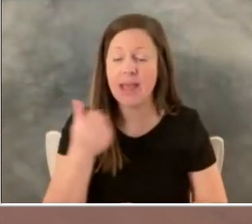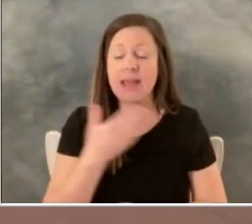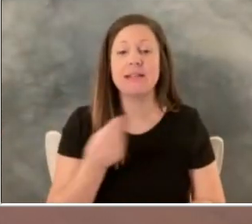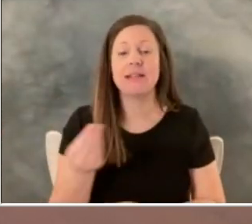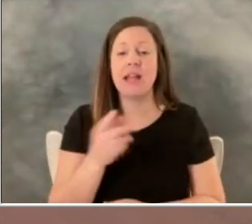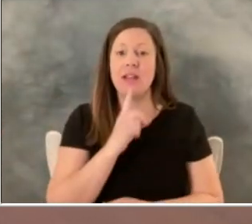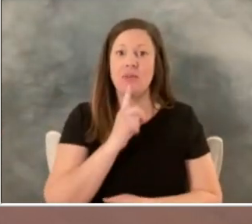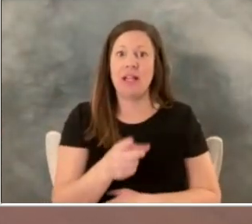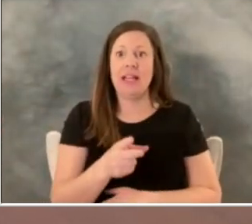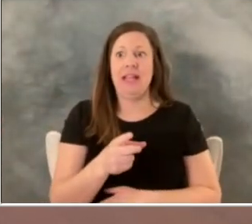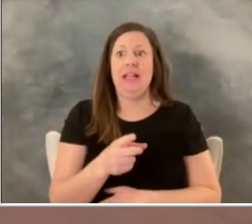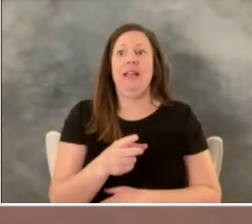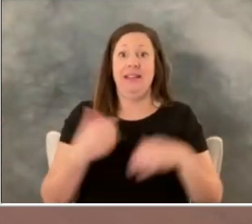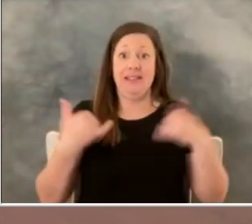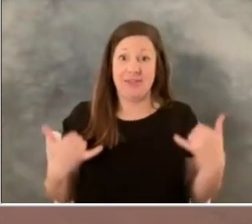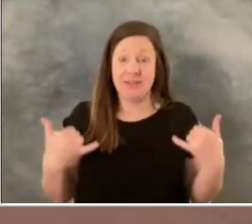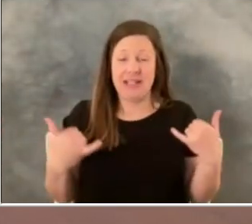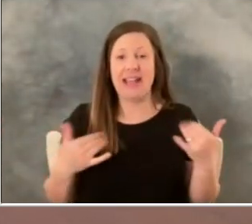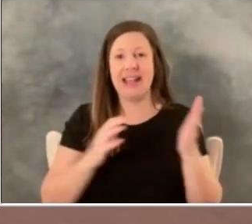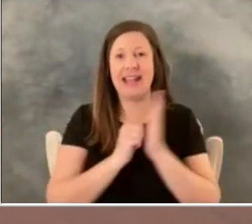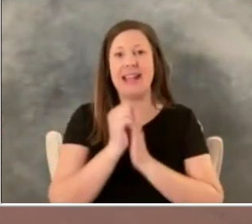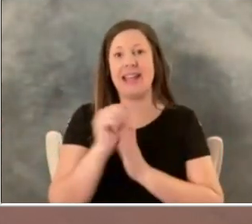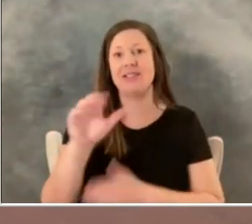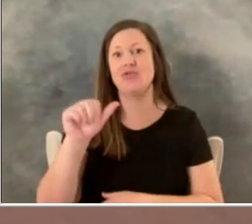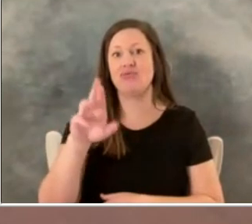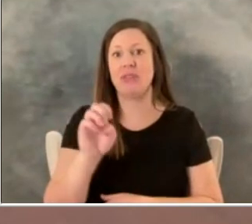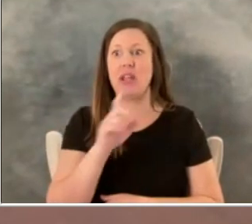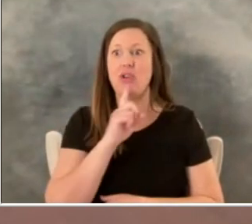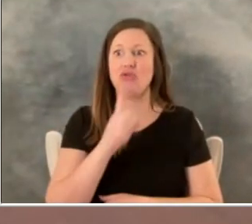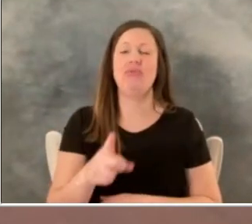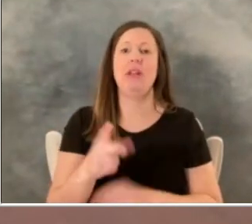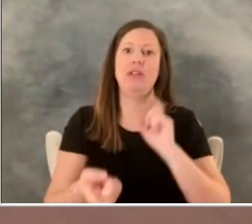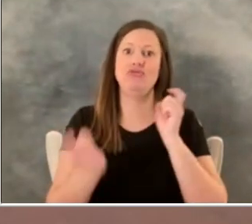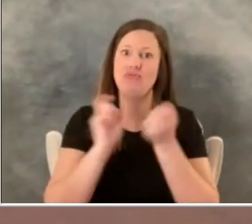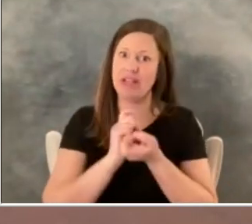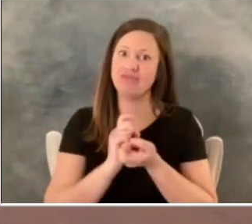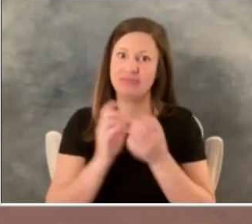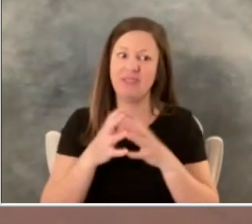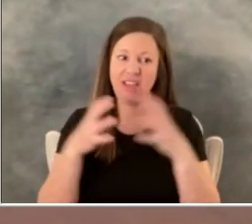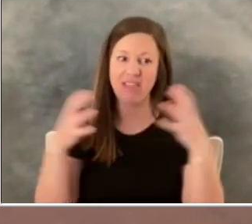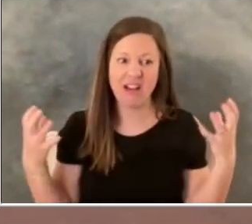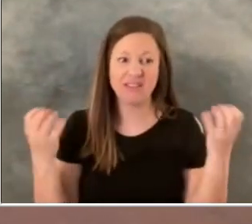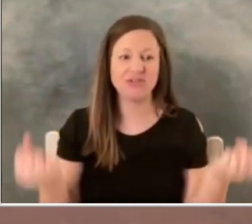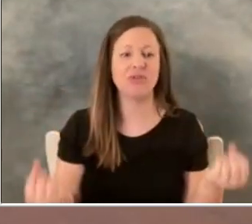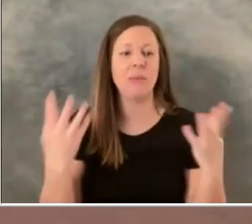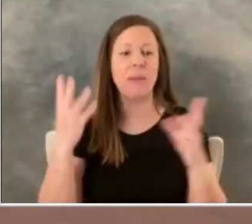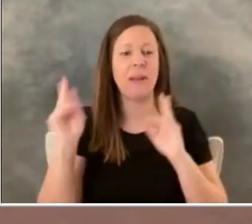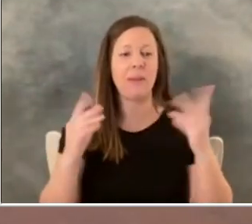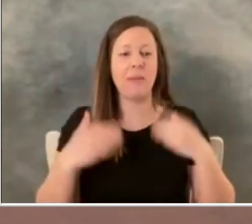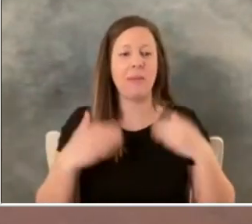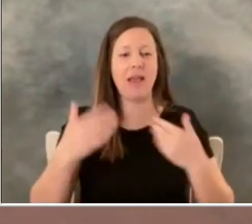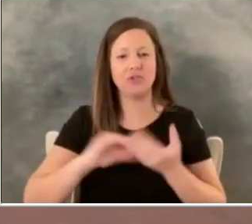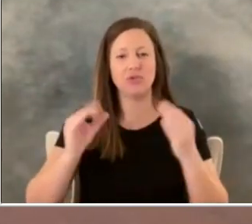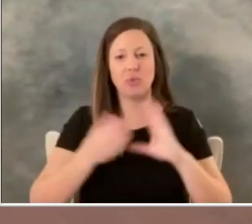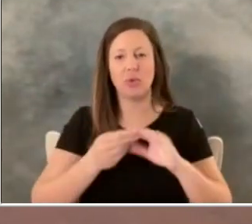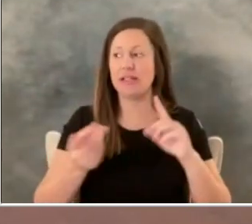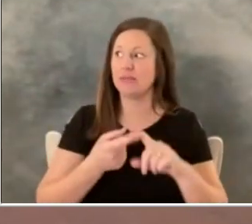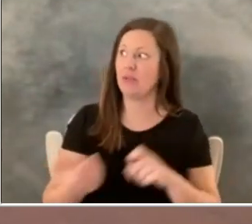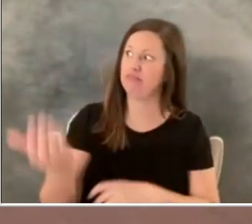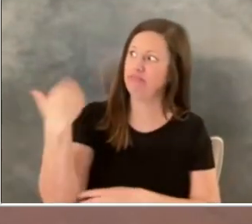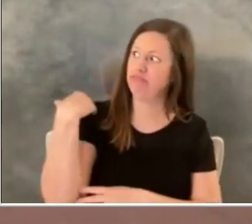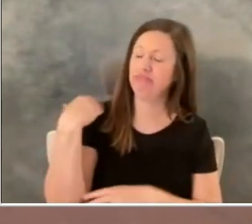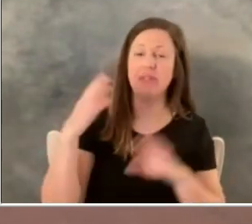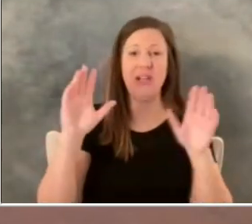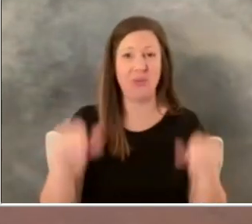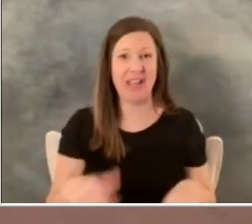in the modern era, cancer care has evolved dramatically. So many patients tell us stories from just a few years ago, and we can fortunately update them